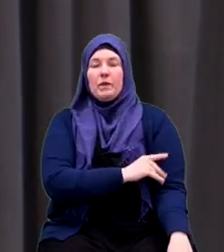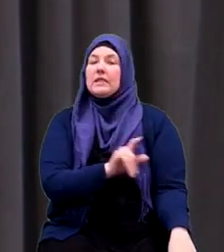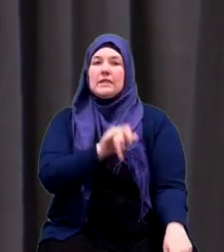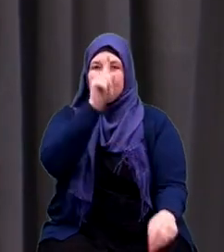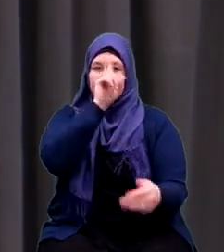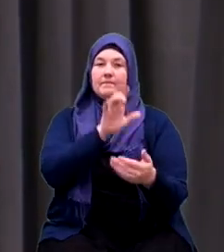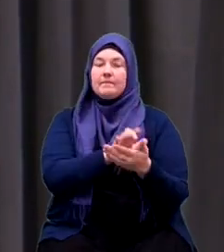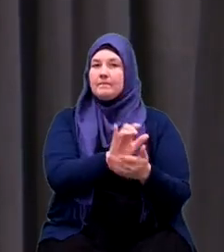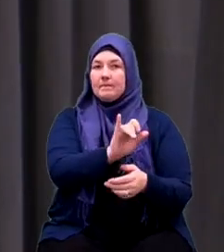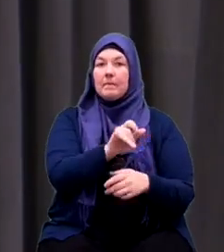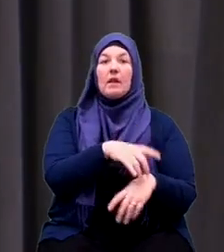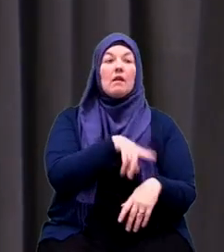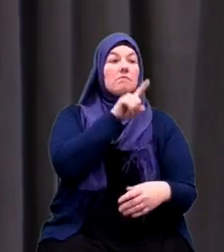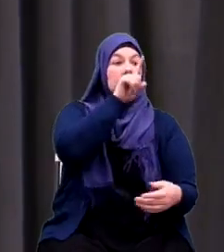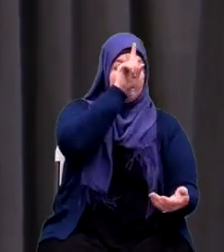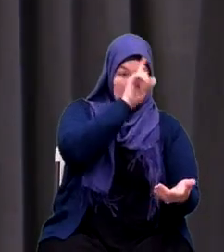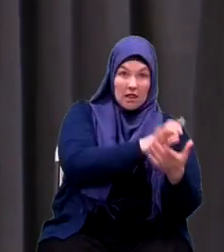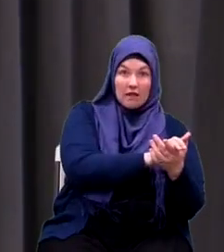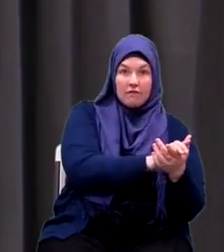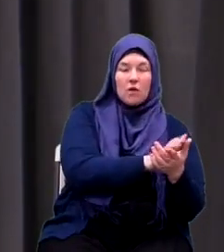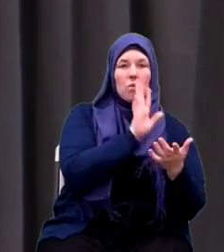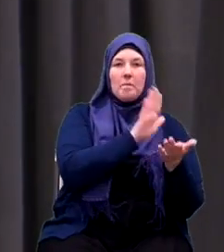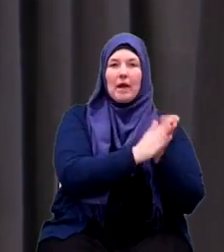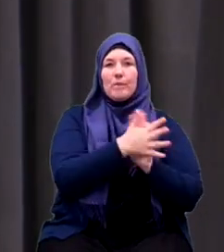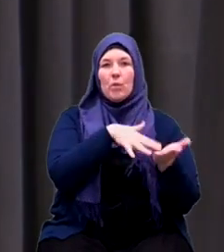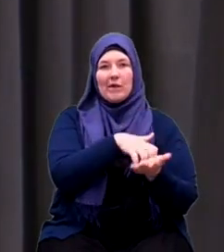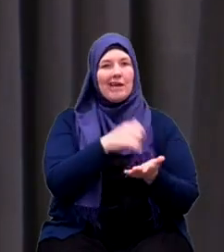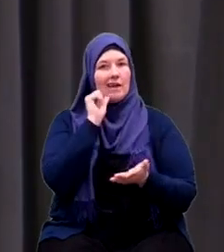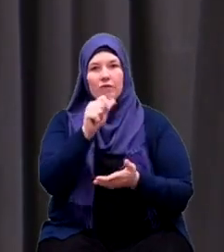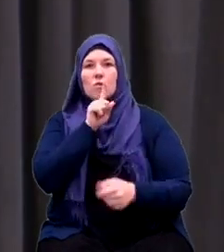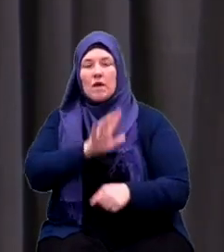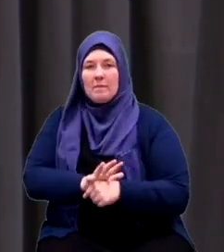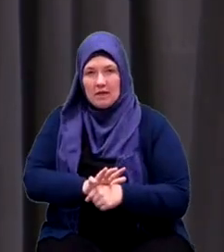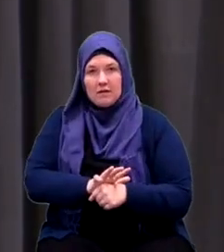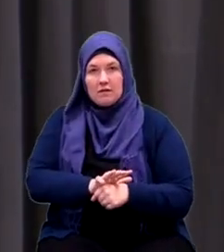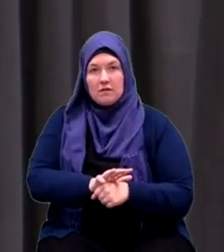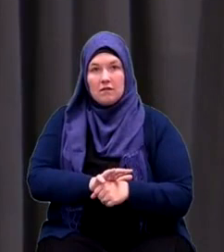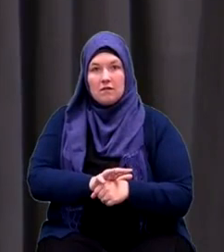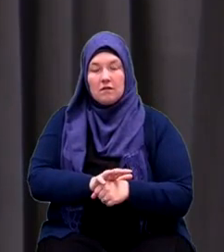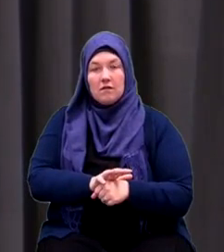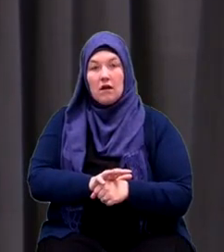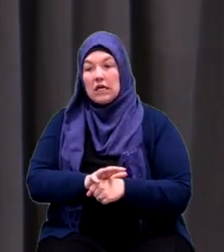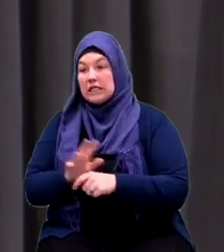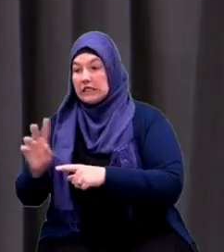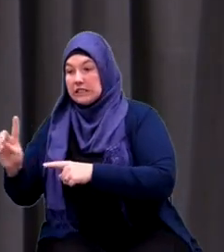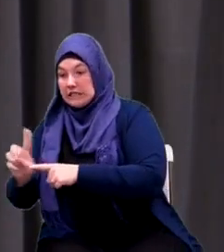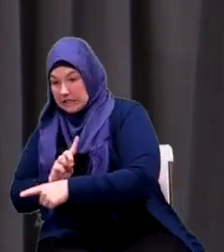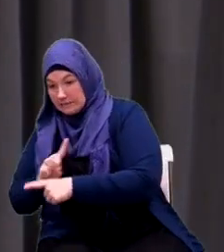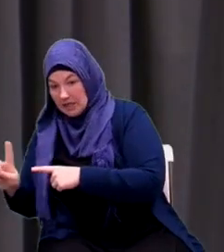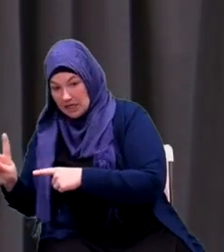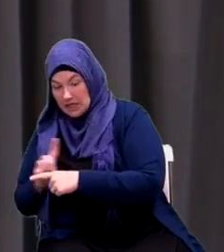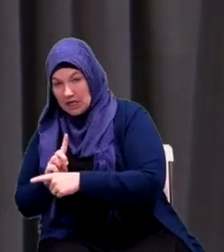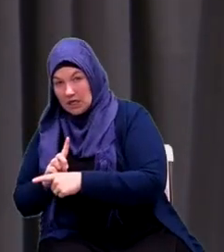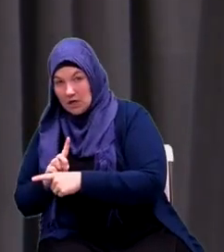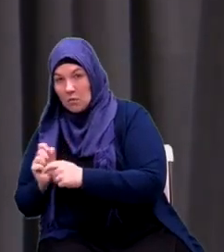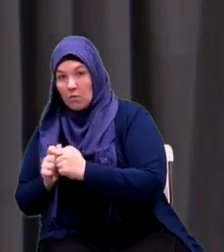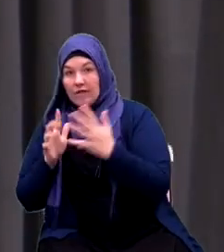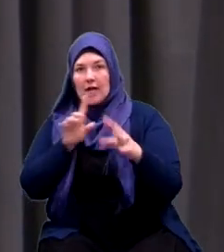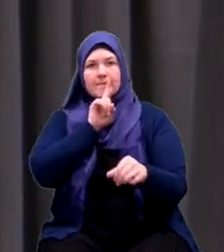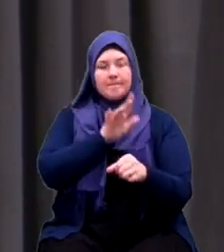without devotion is going to get weaker. Devotion without discipline, which means